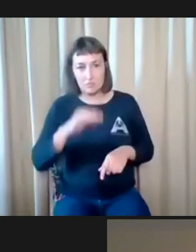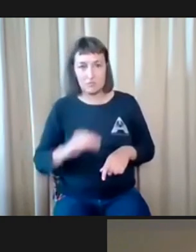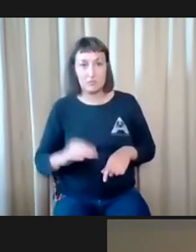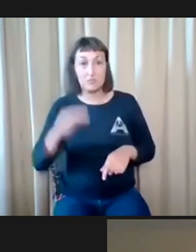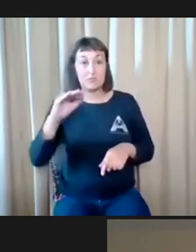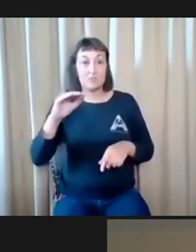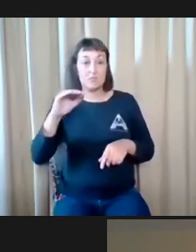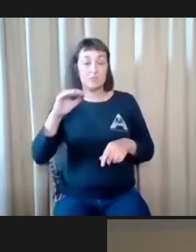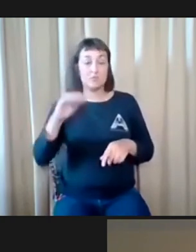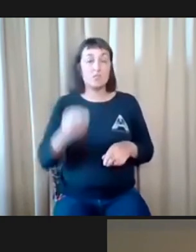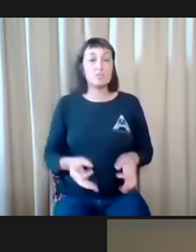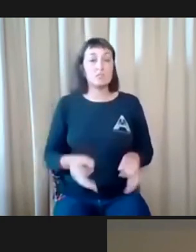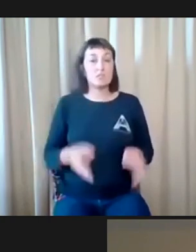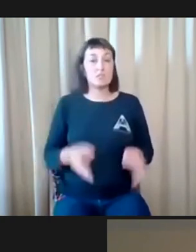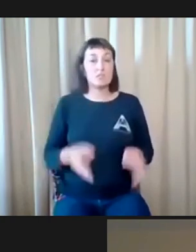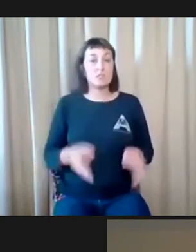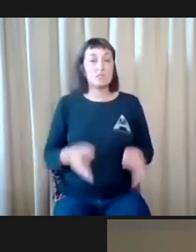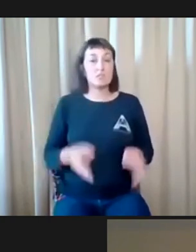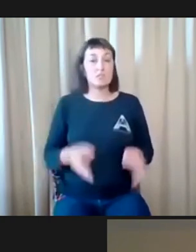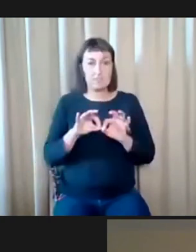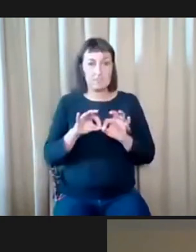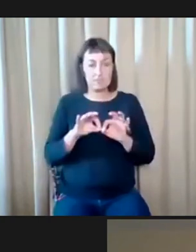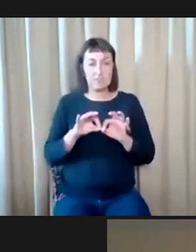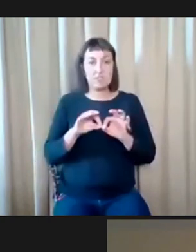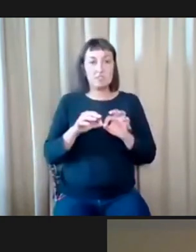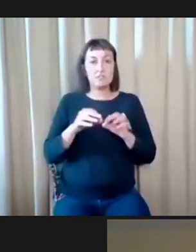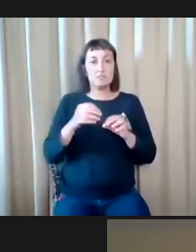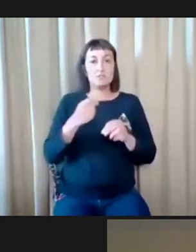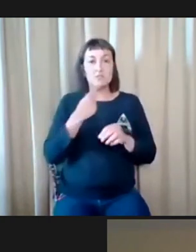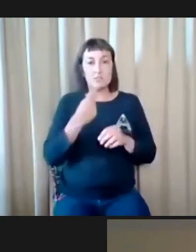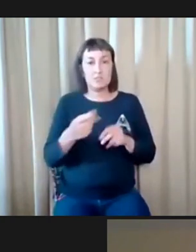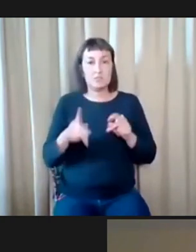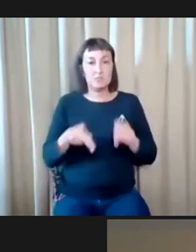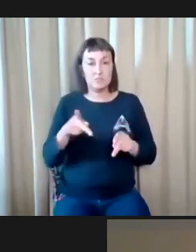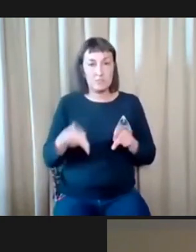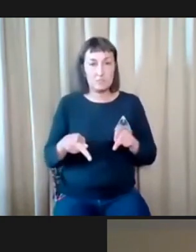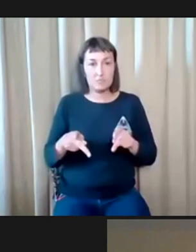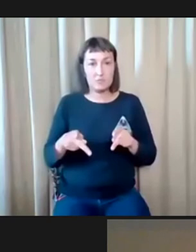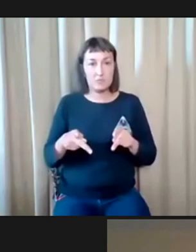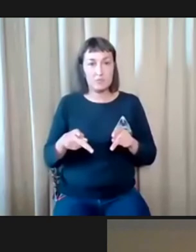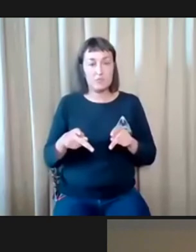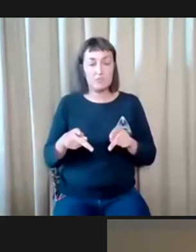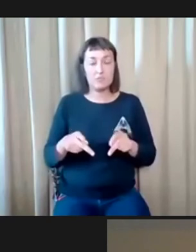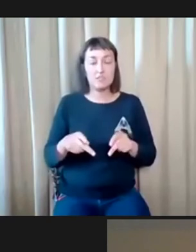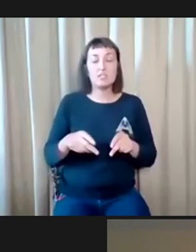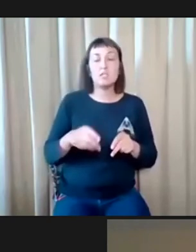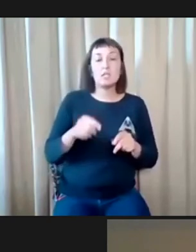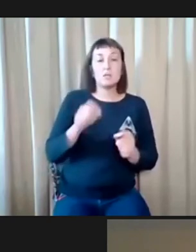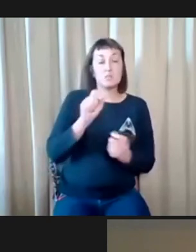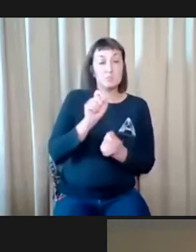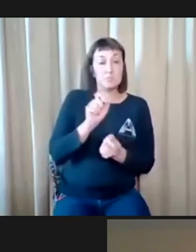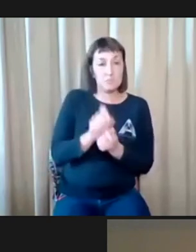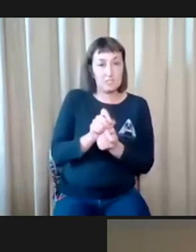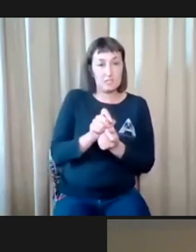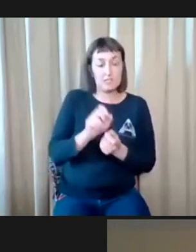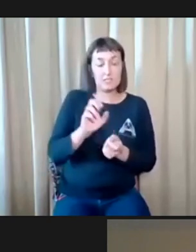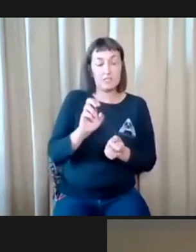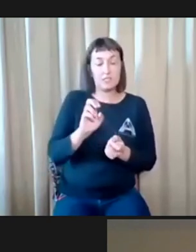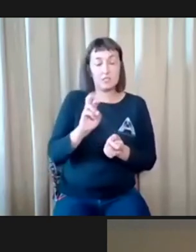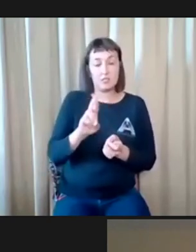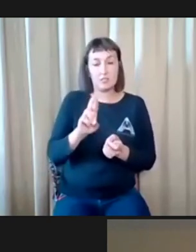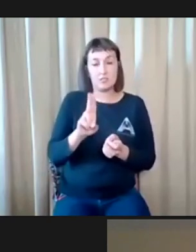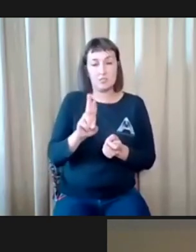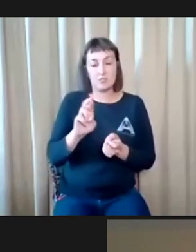outreach program. And we do think reaching young people, particularly in rural areas where a lot of these killing contests emanate